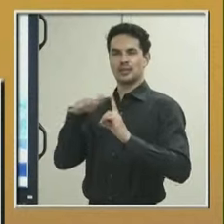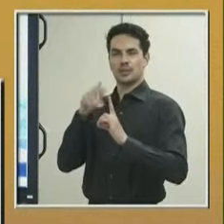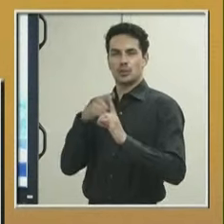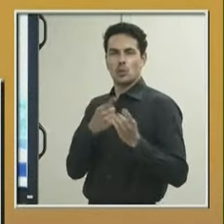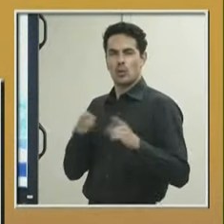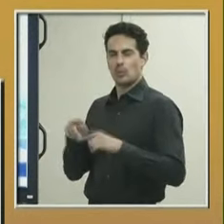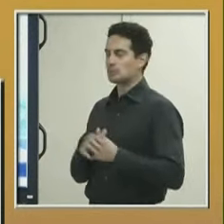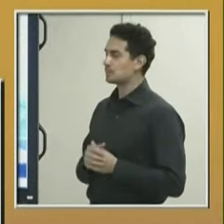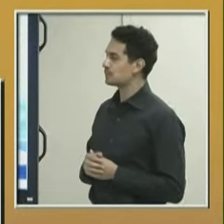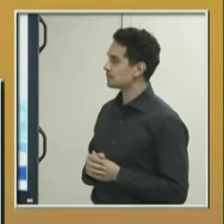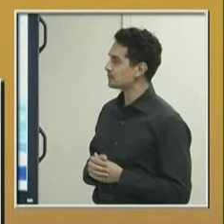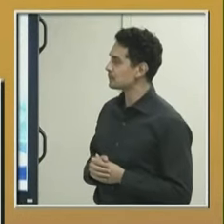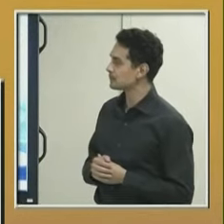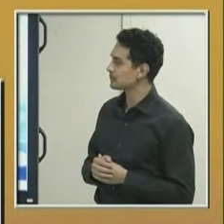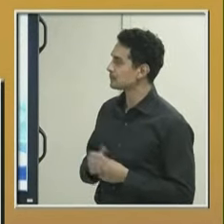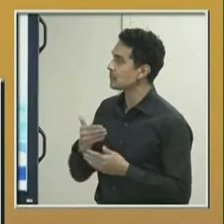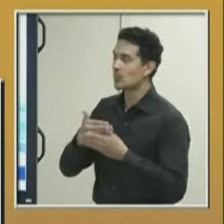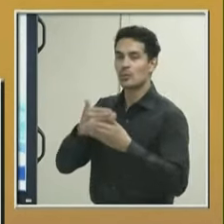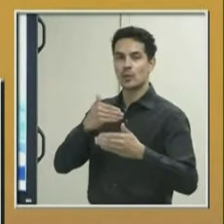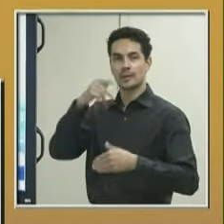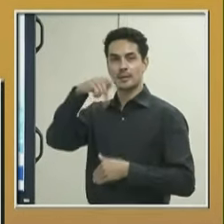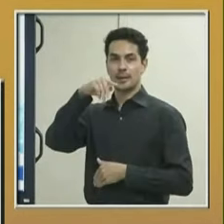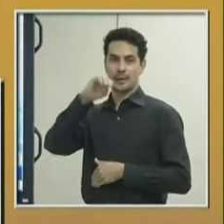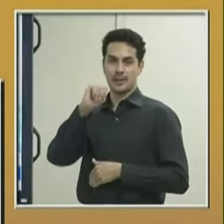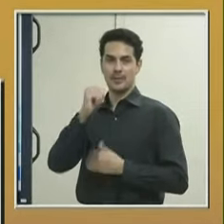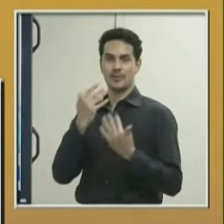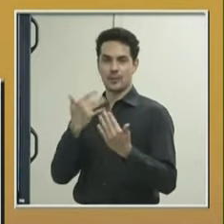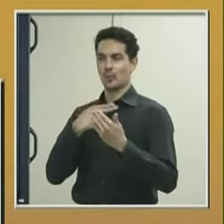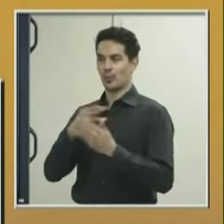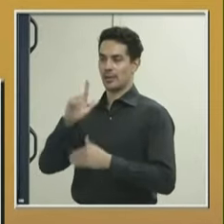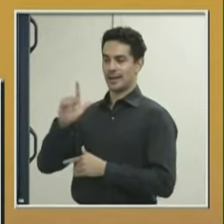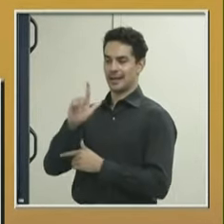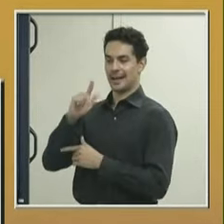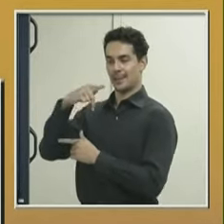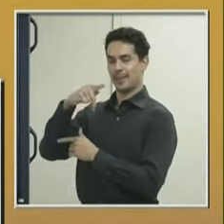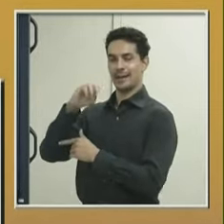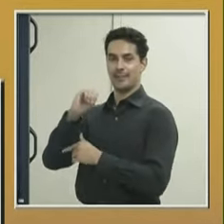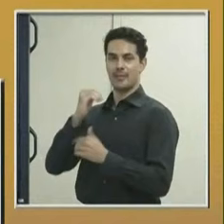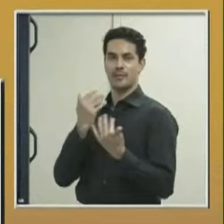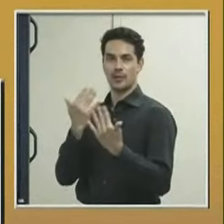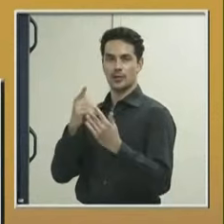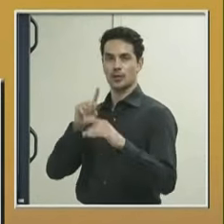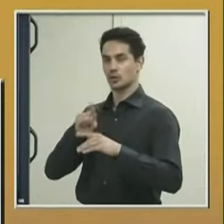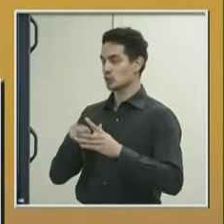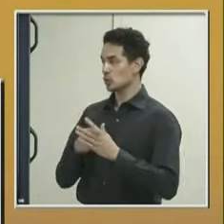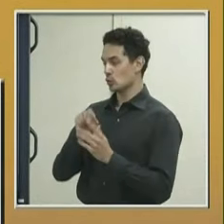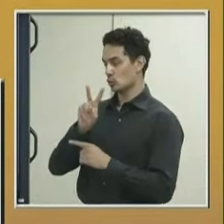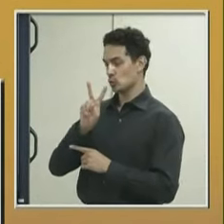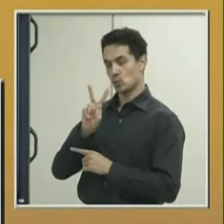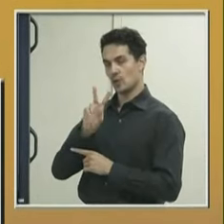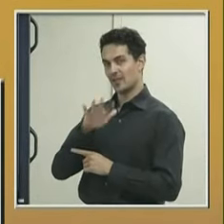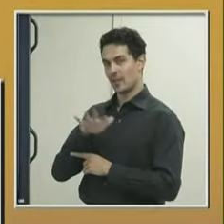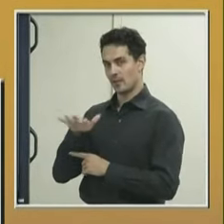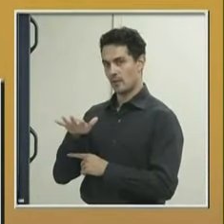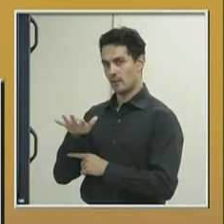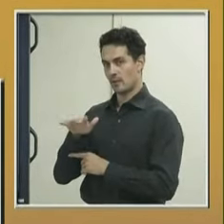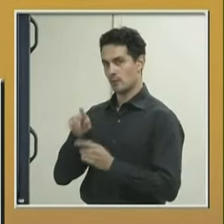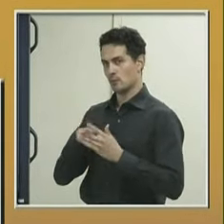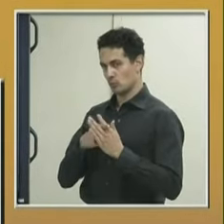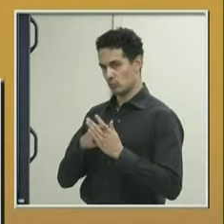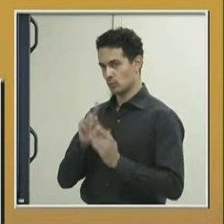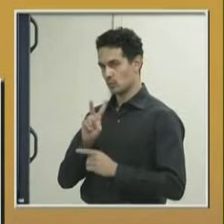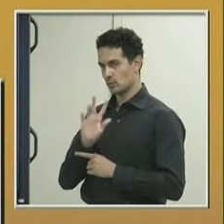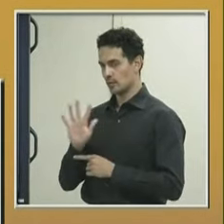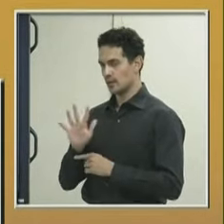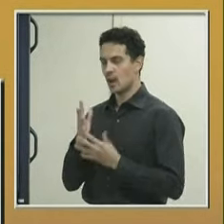So before the PM fire, which we call the Lahaina PM fire, that happened at 2:55, there was a